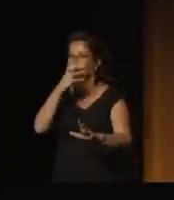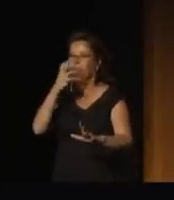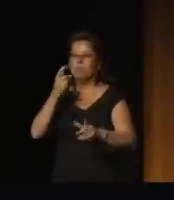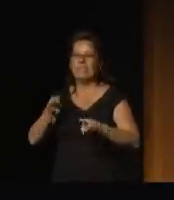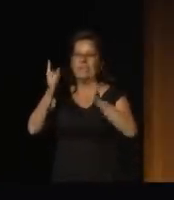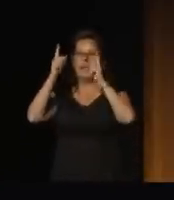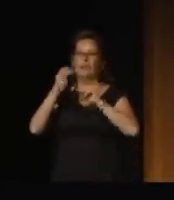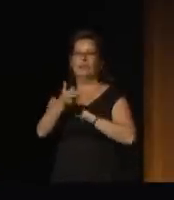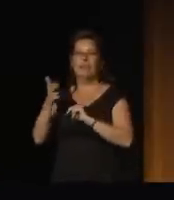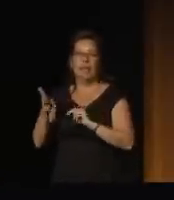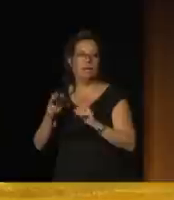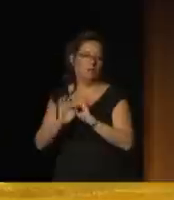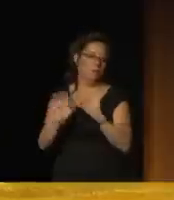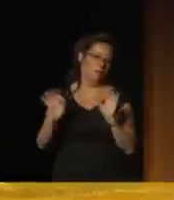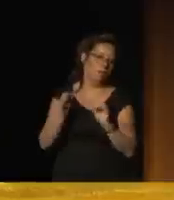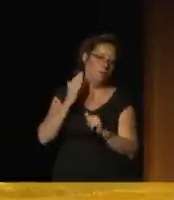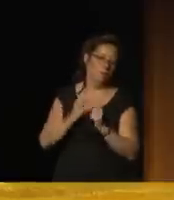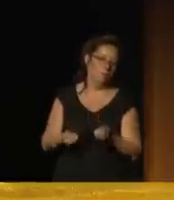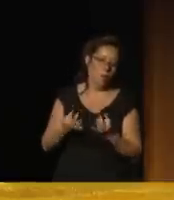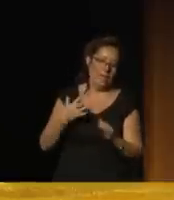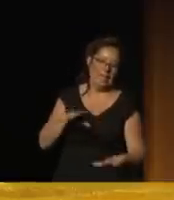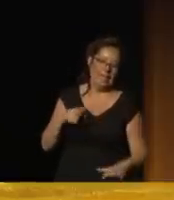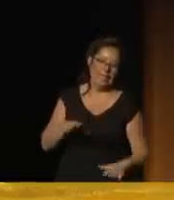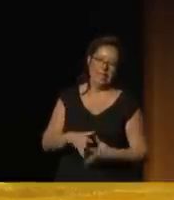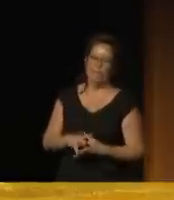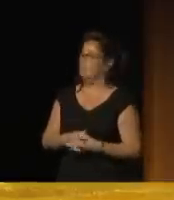so horrible again. That won't happen.